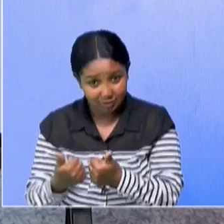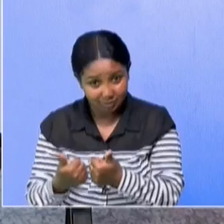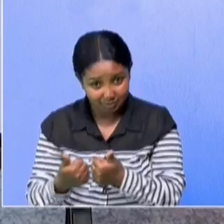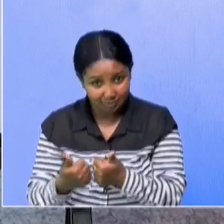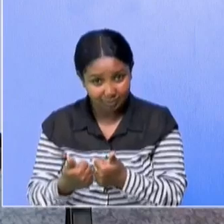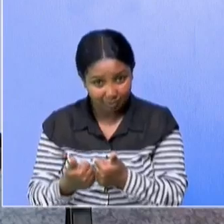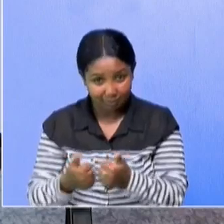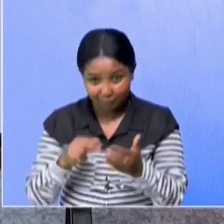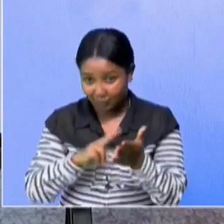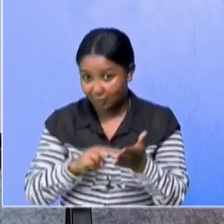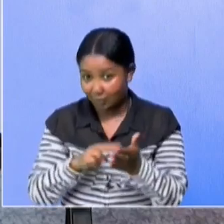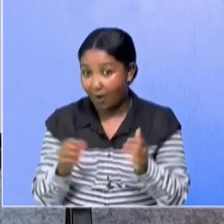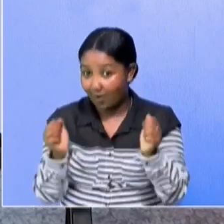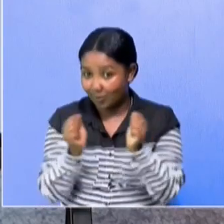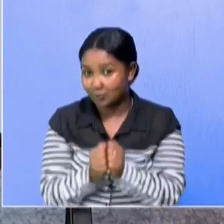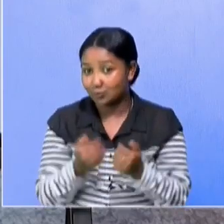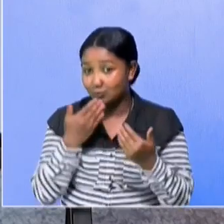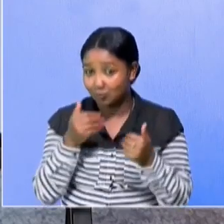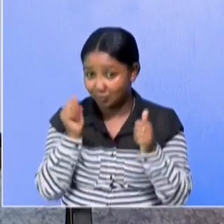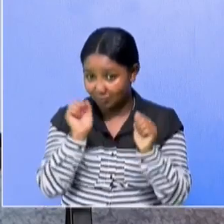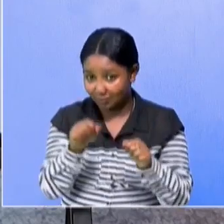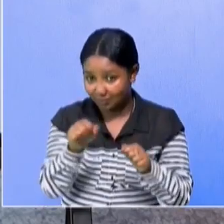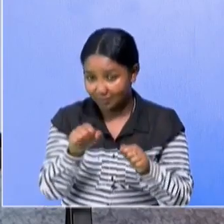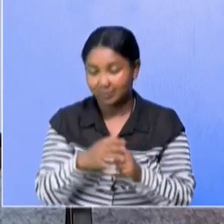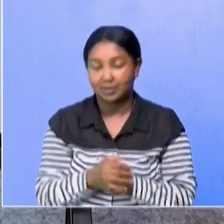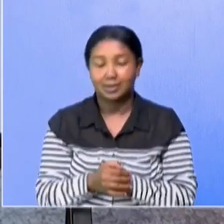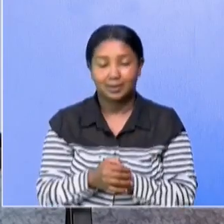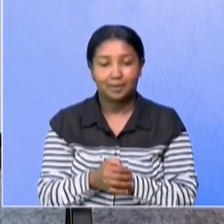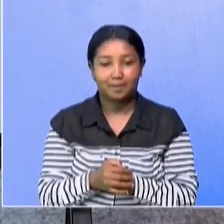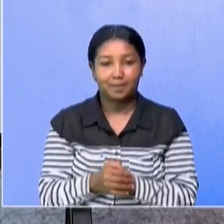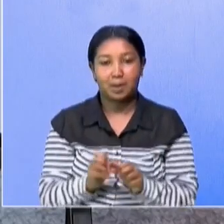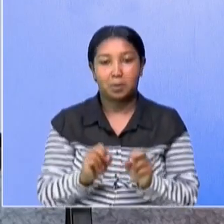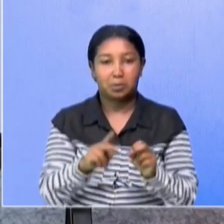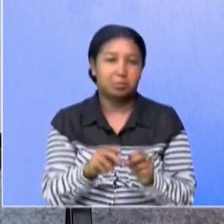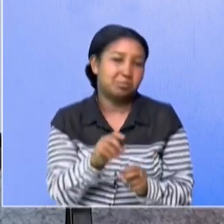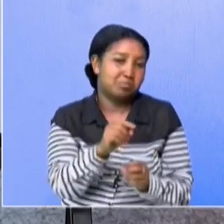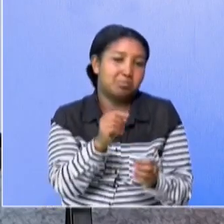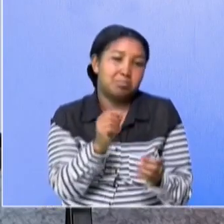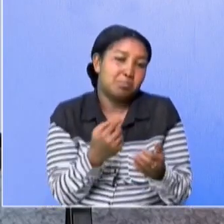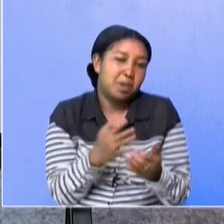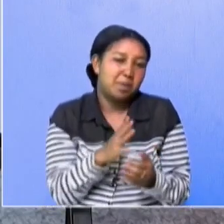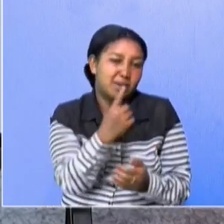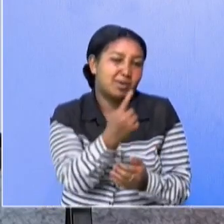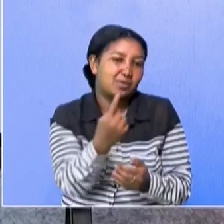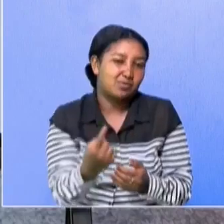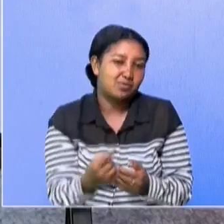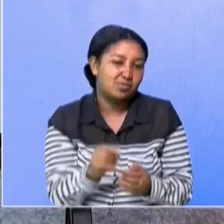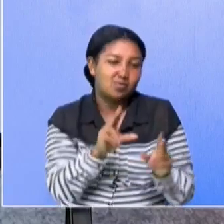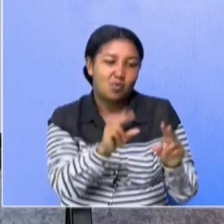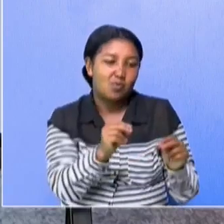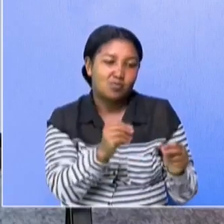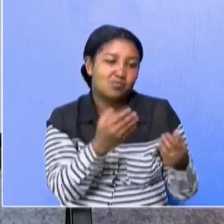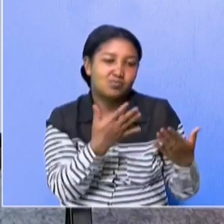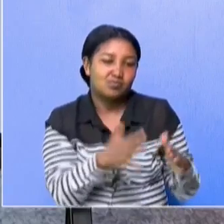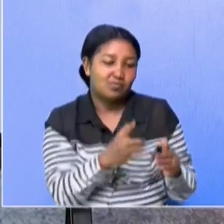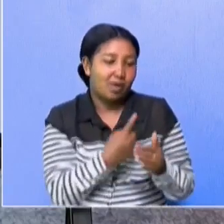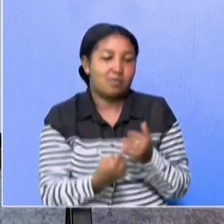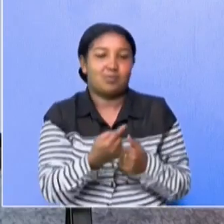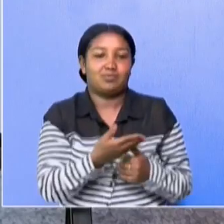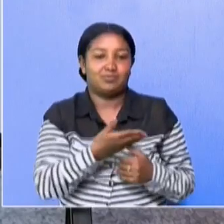Yeah, studying just together is very important. Or some of you are just keen on studying